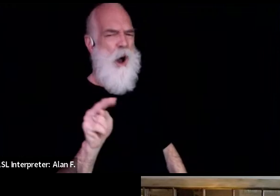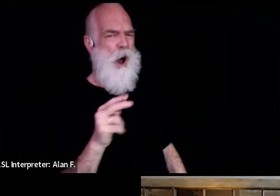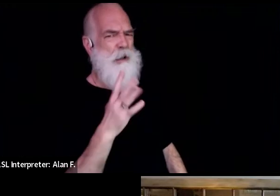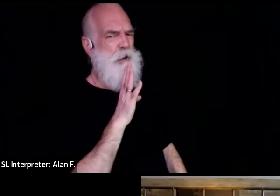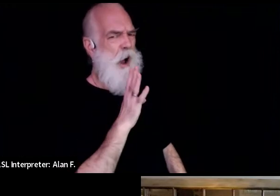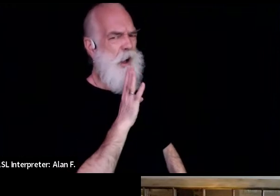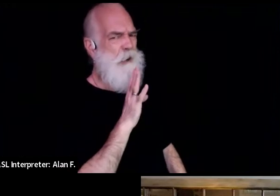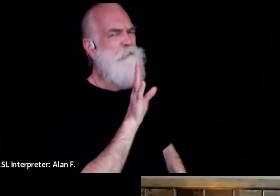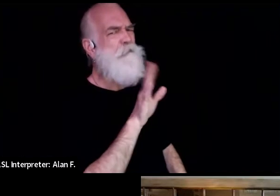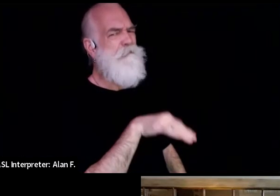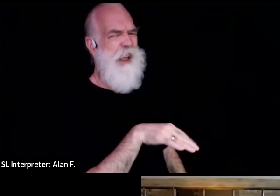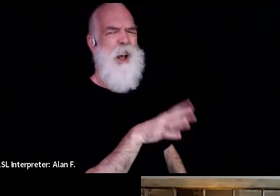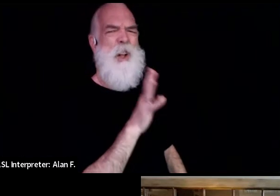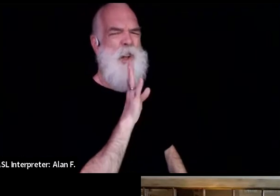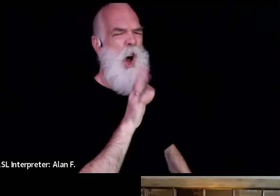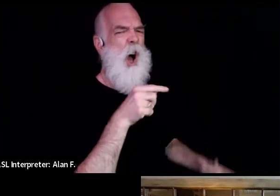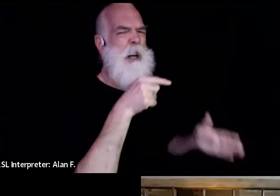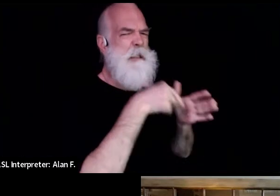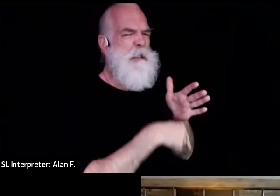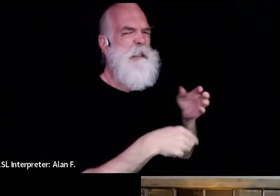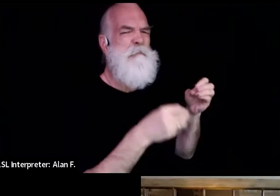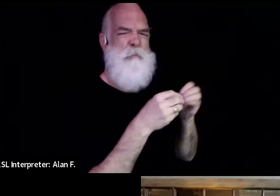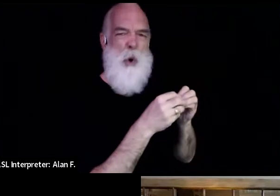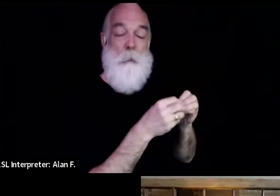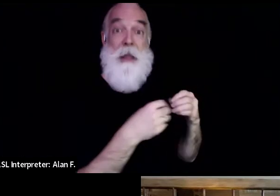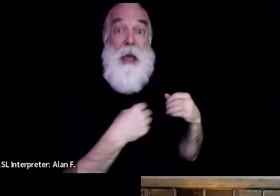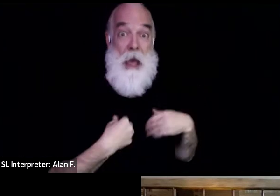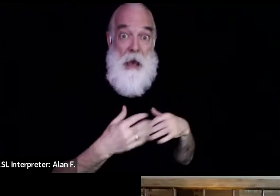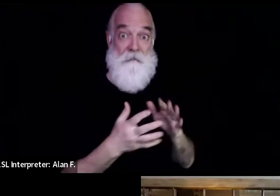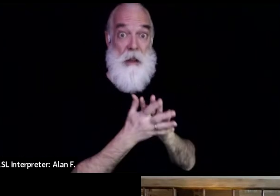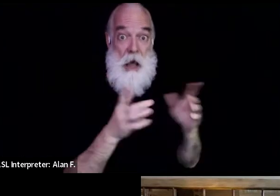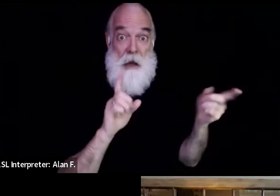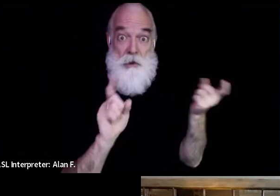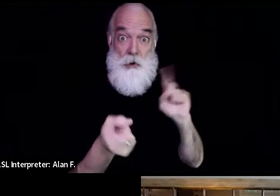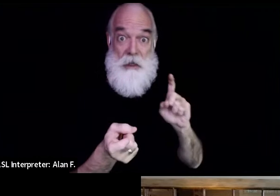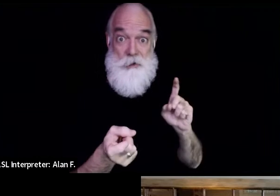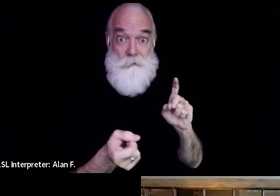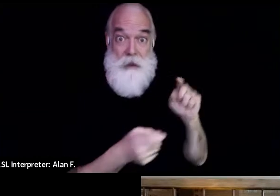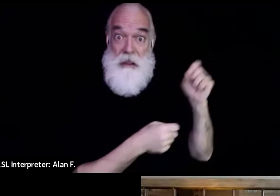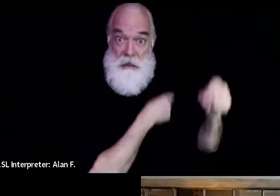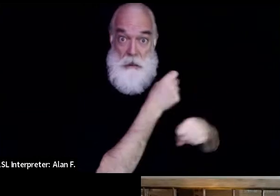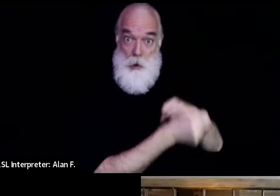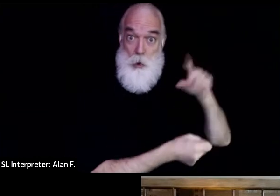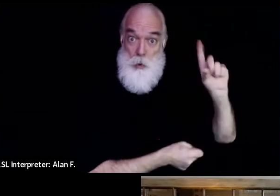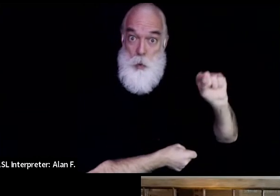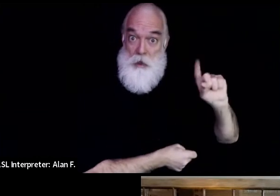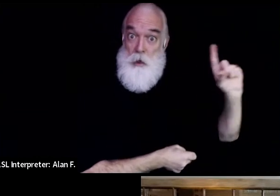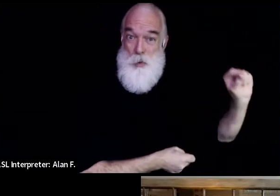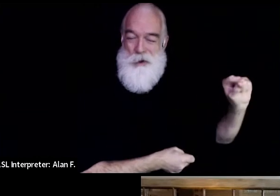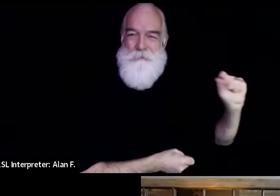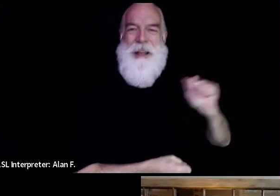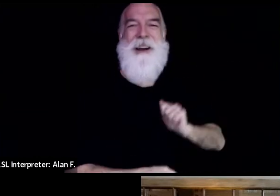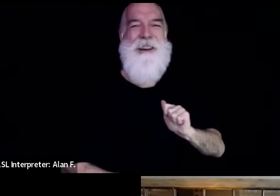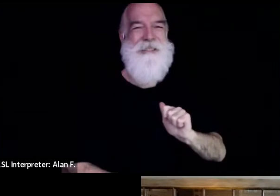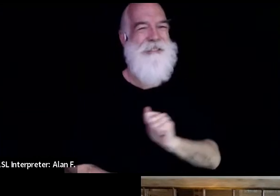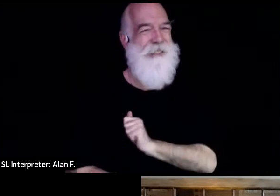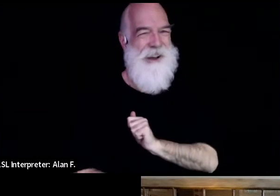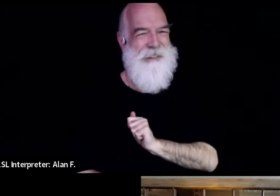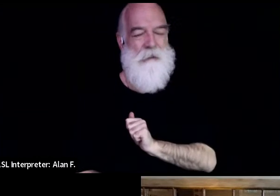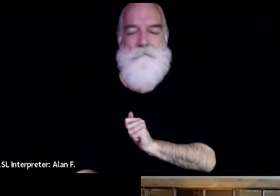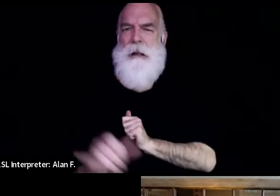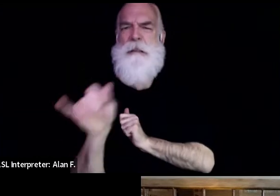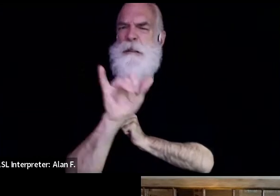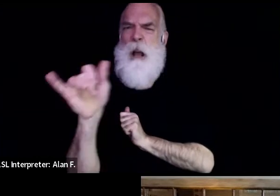today than a couple years earlier. I mean, in the summer of 2020, the conversation in Atlanta, as in most cities, was centered